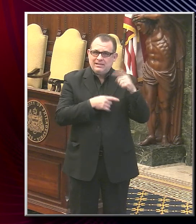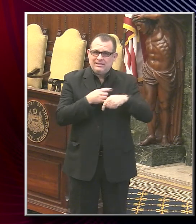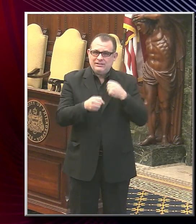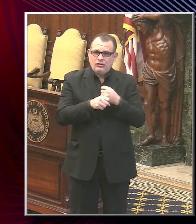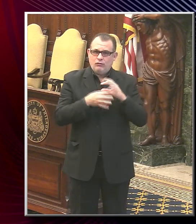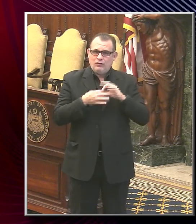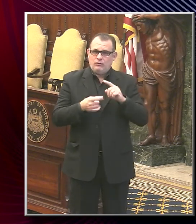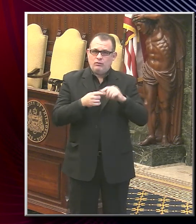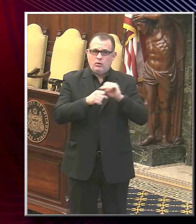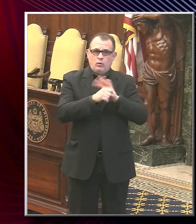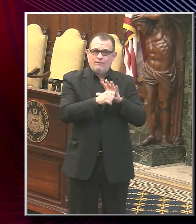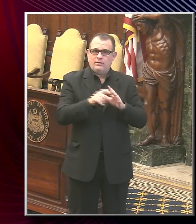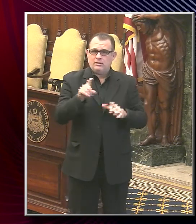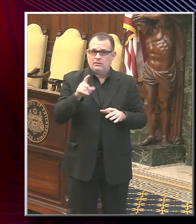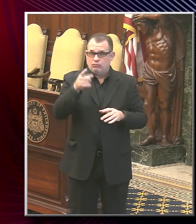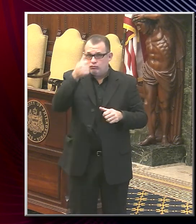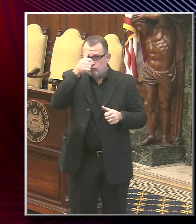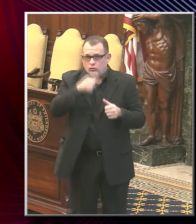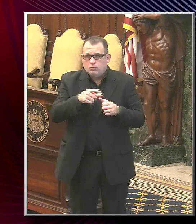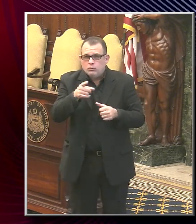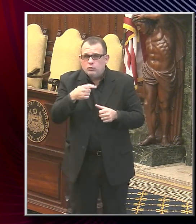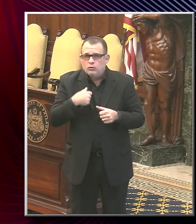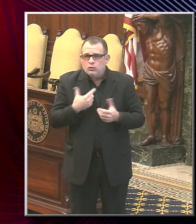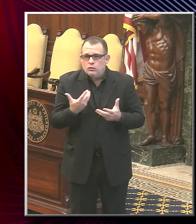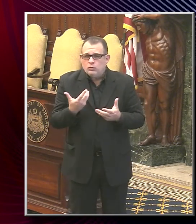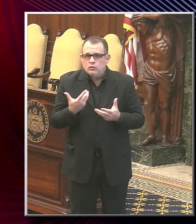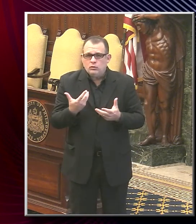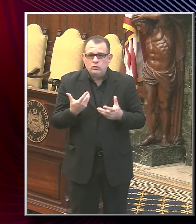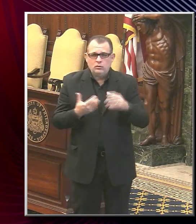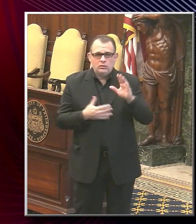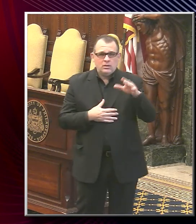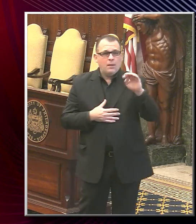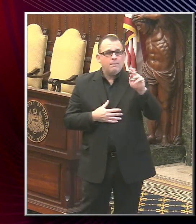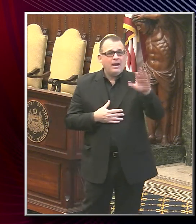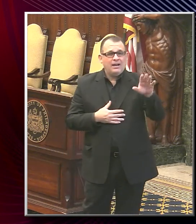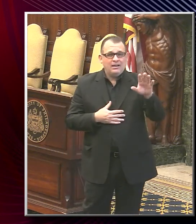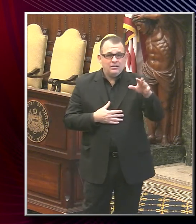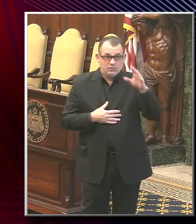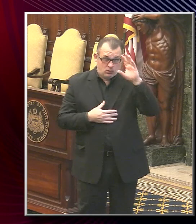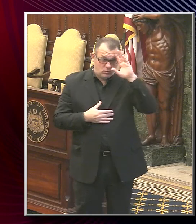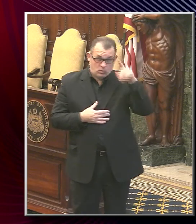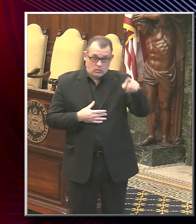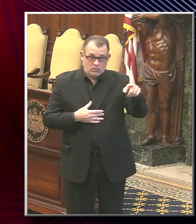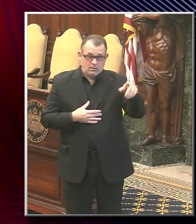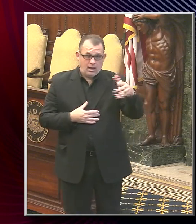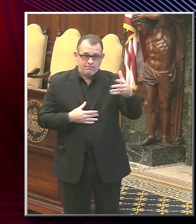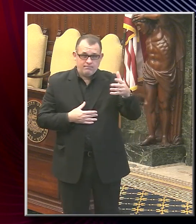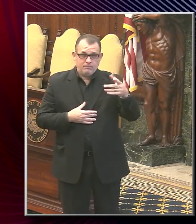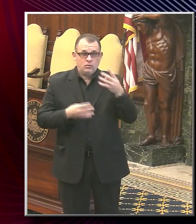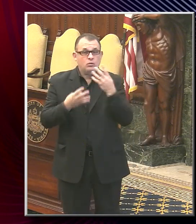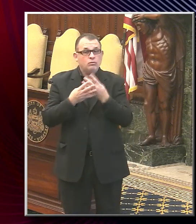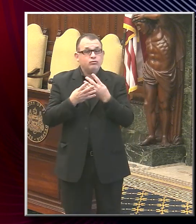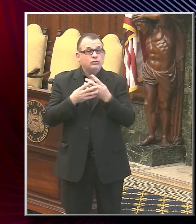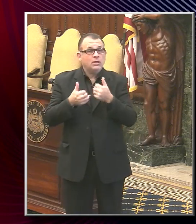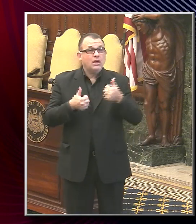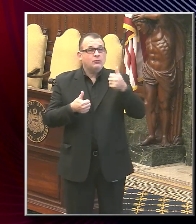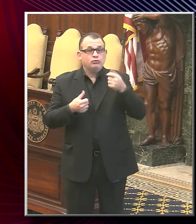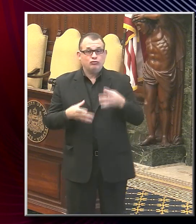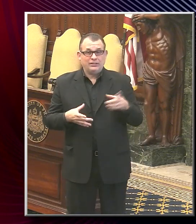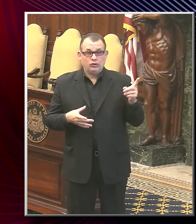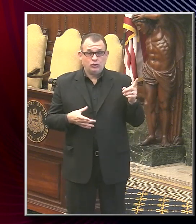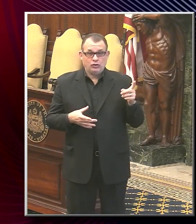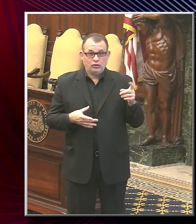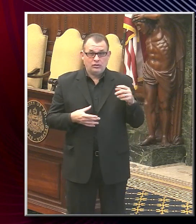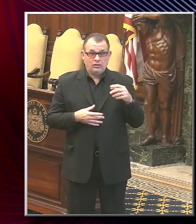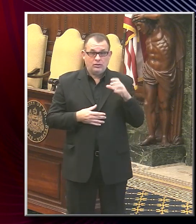COVID? I can't remember. Hey, Mike, we are actually joined by Prisons Commissioner Blanche Carney.